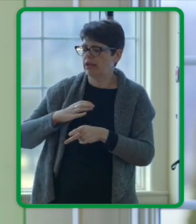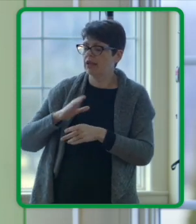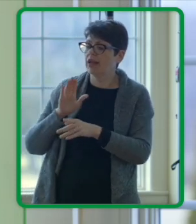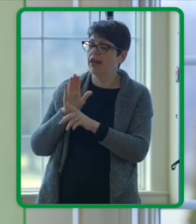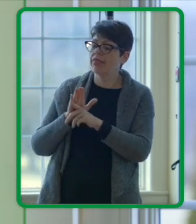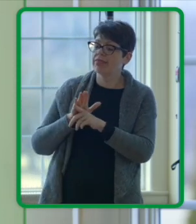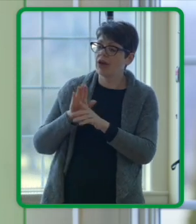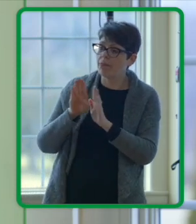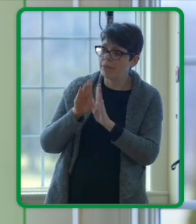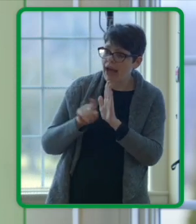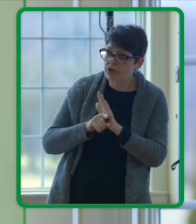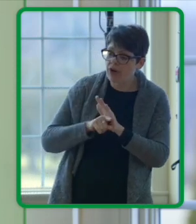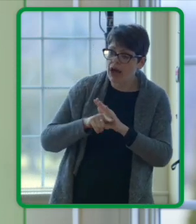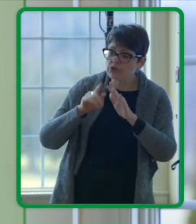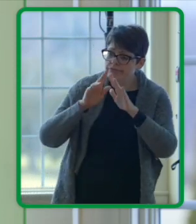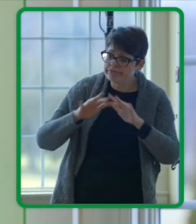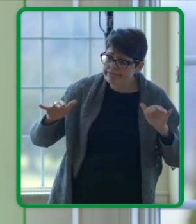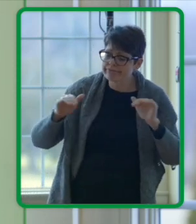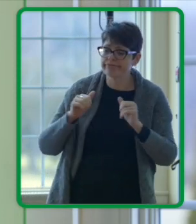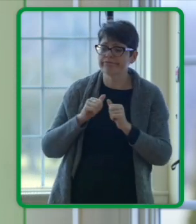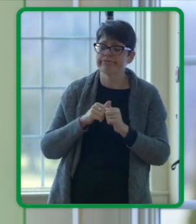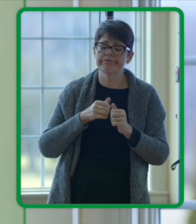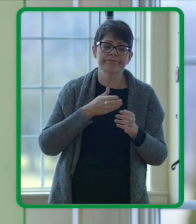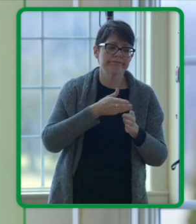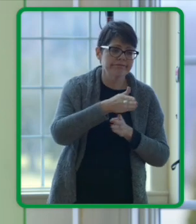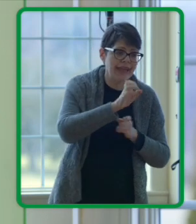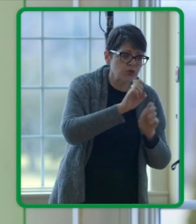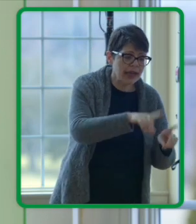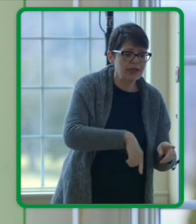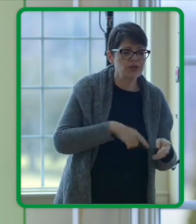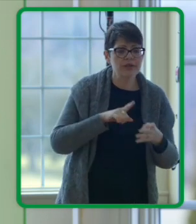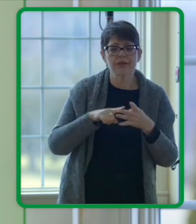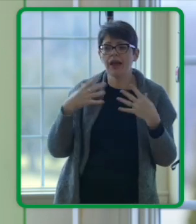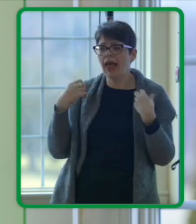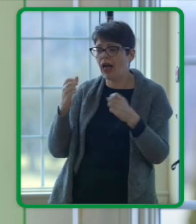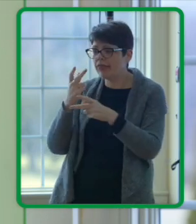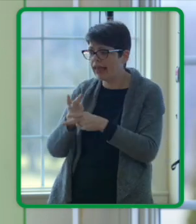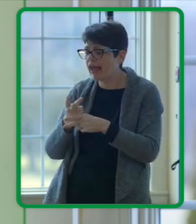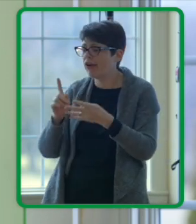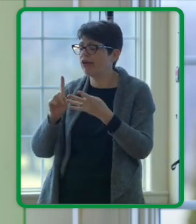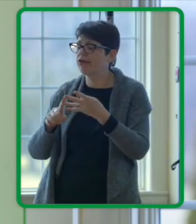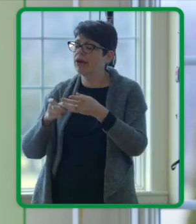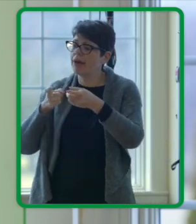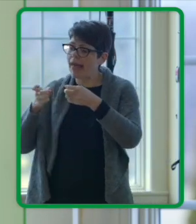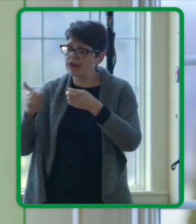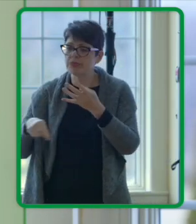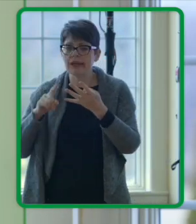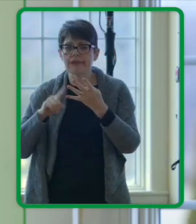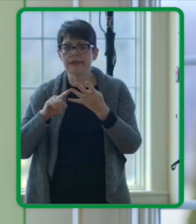are diverse: education, healthcare, management, information